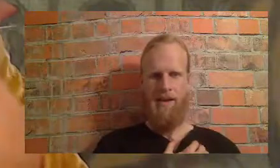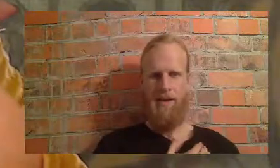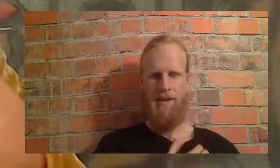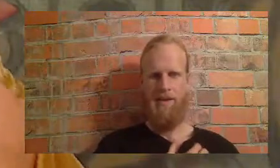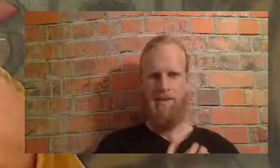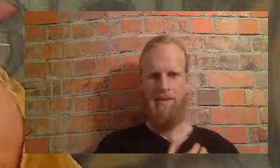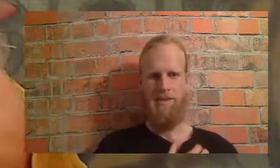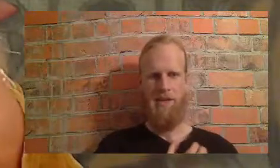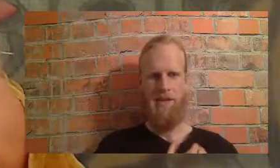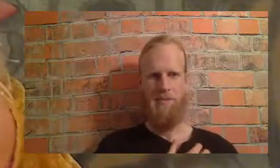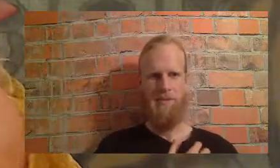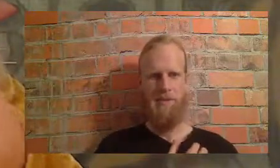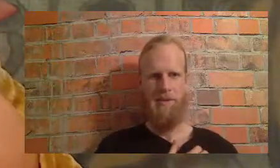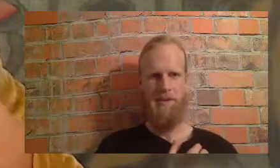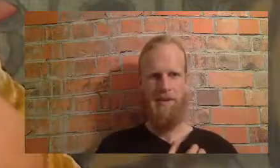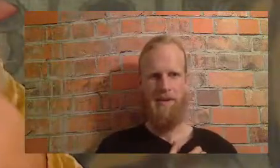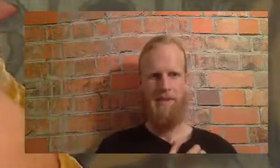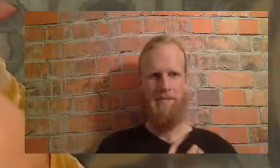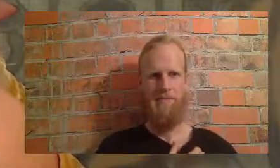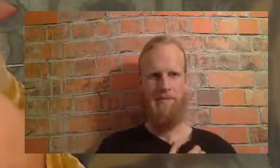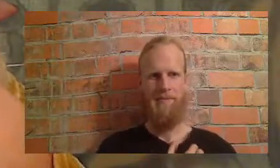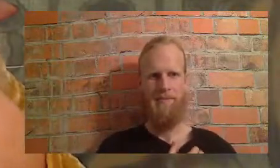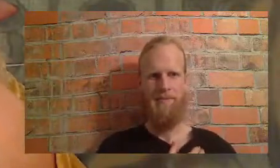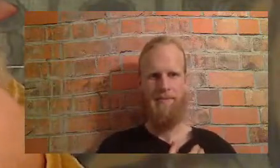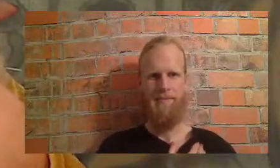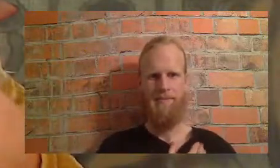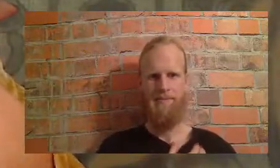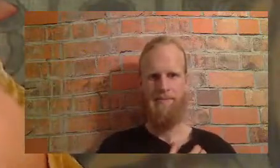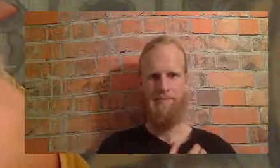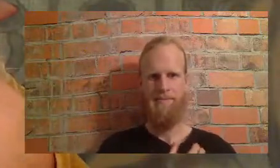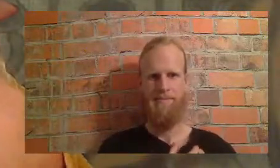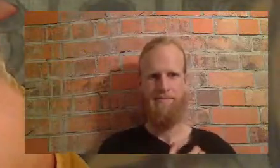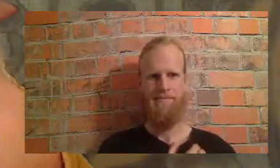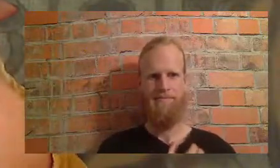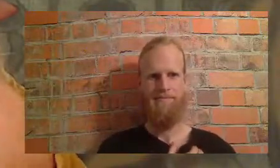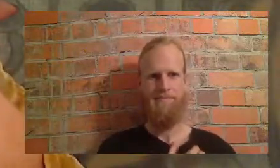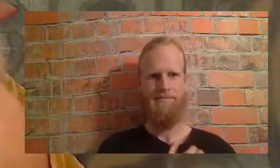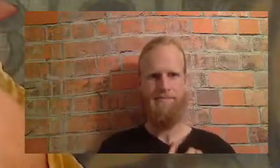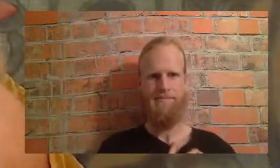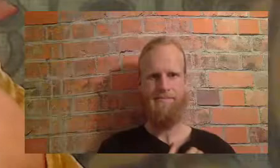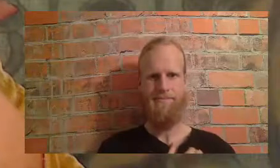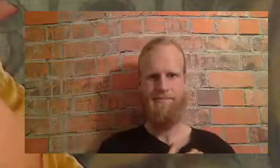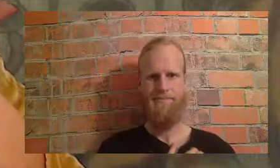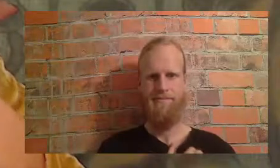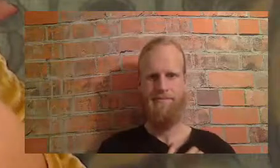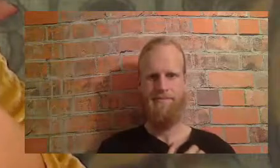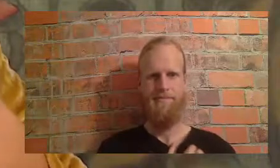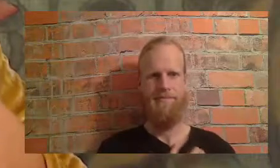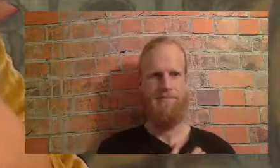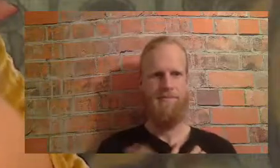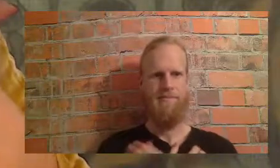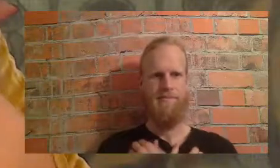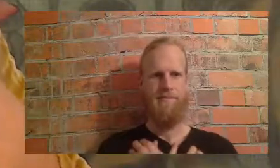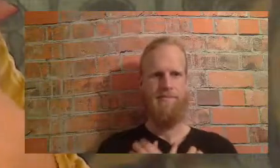Even though I have this issue with, and say what your issue is again.